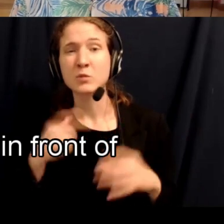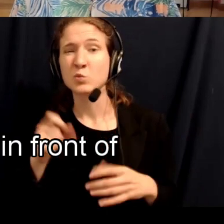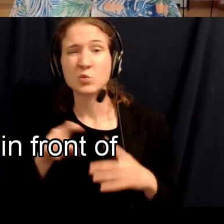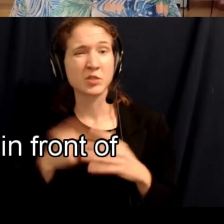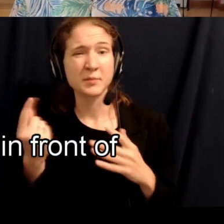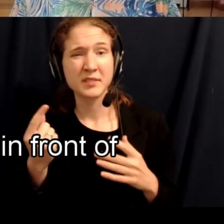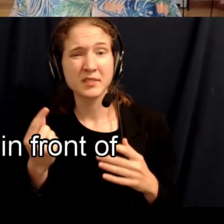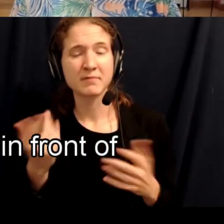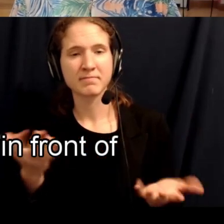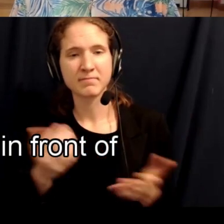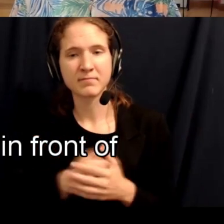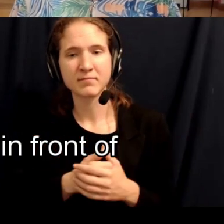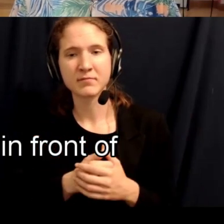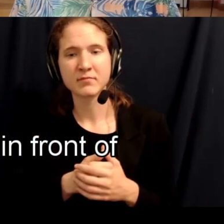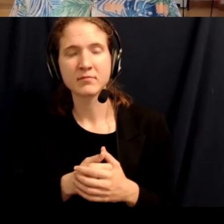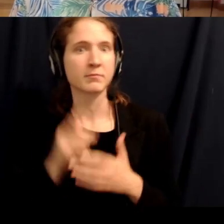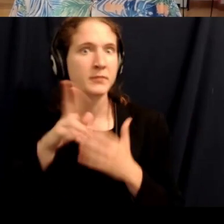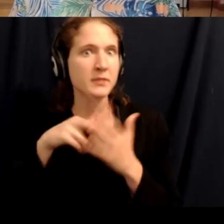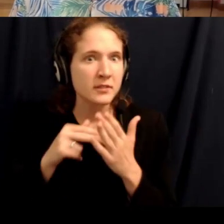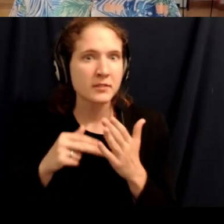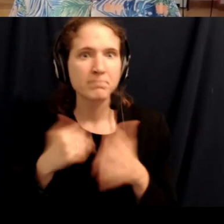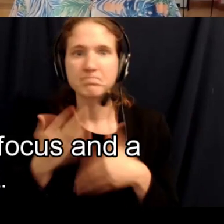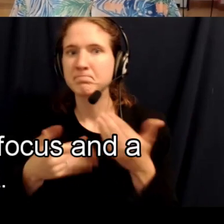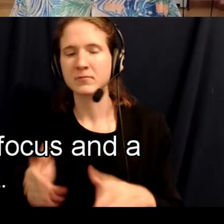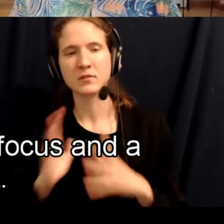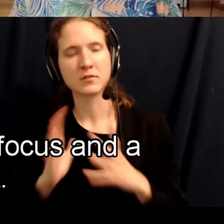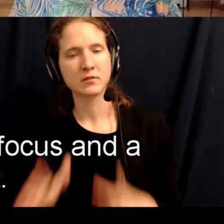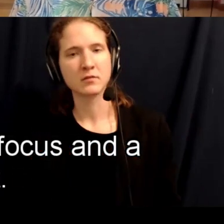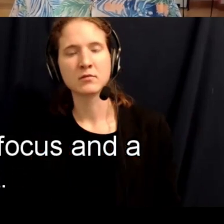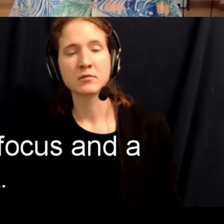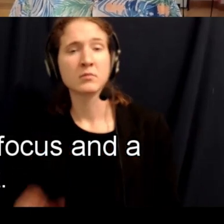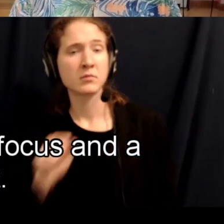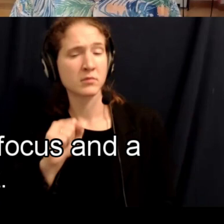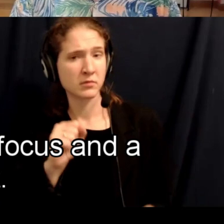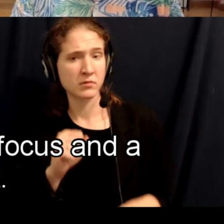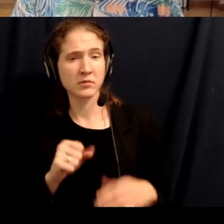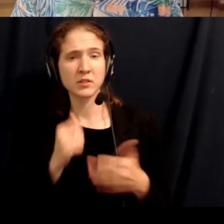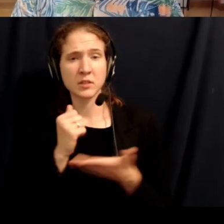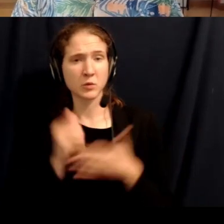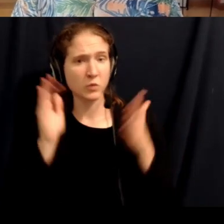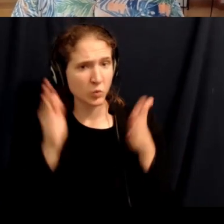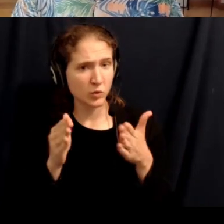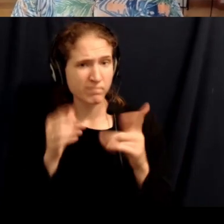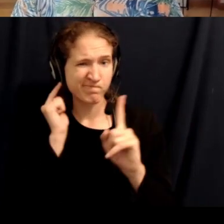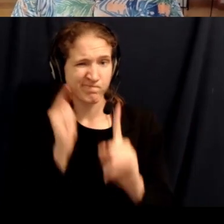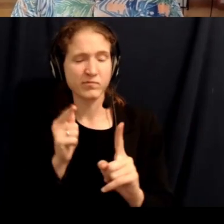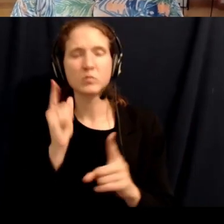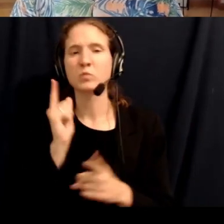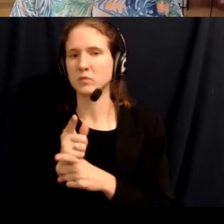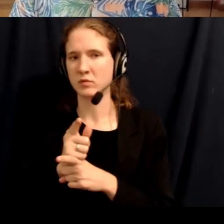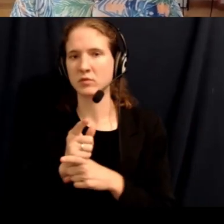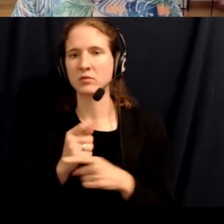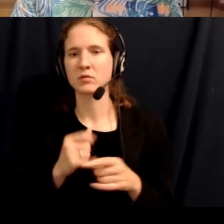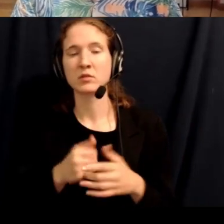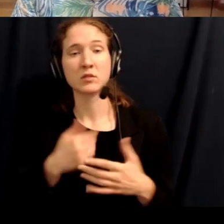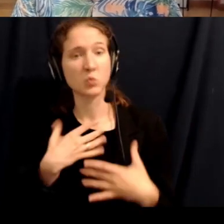least I can paint in front of them. That's fine. Yeah. Well, it gives you a focus and a reference point. Right. Right. It's